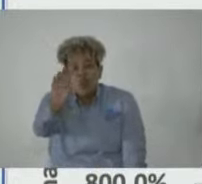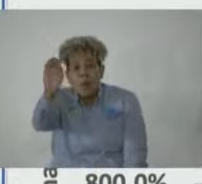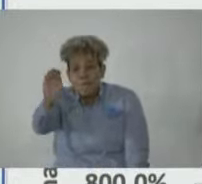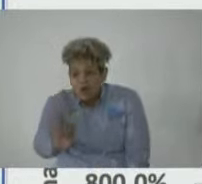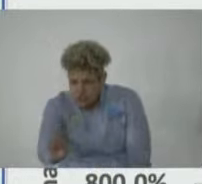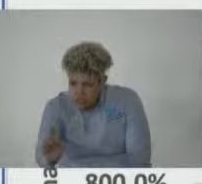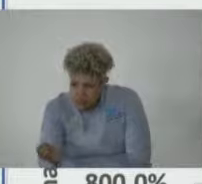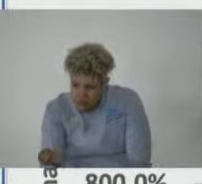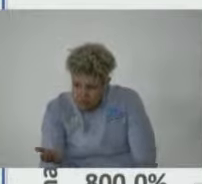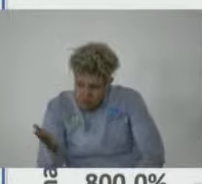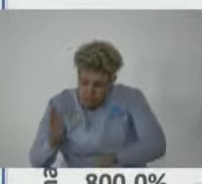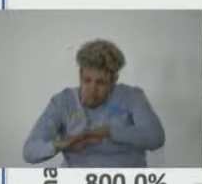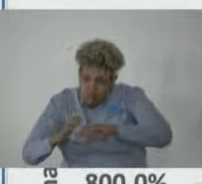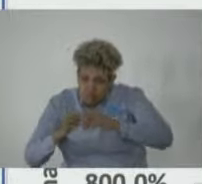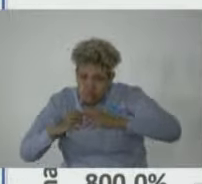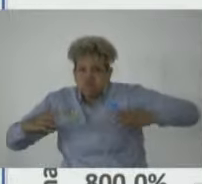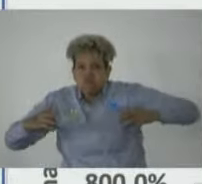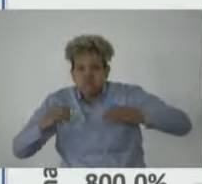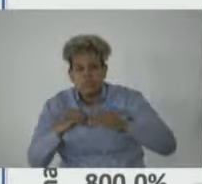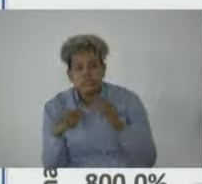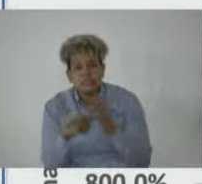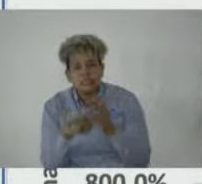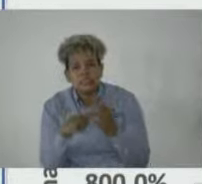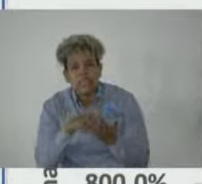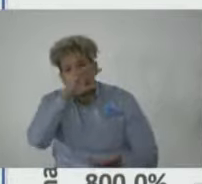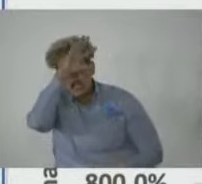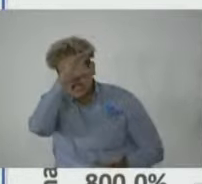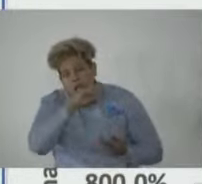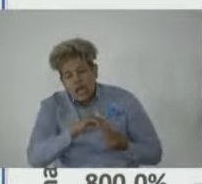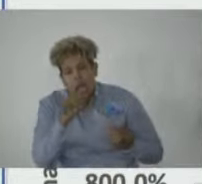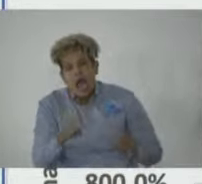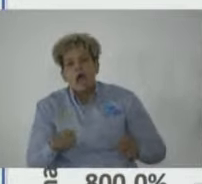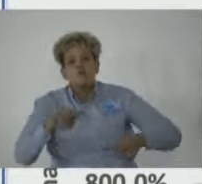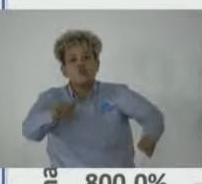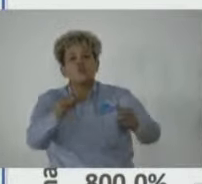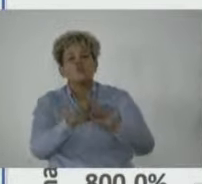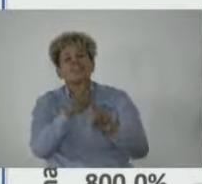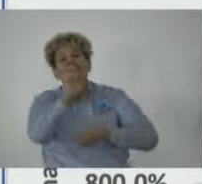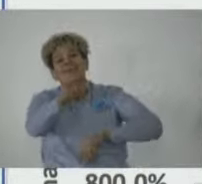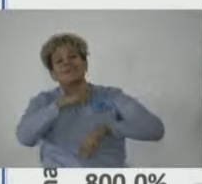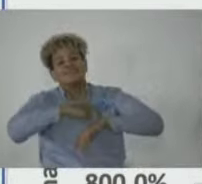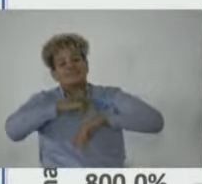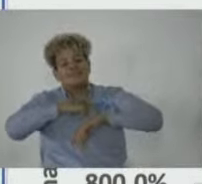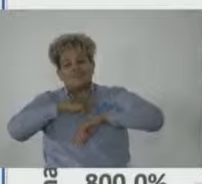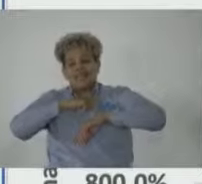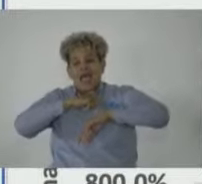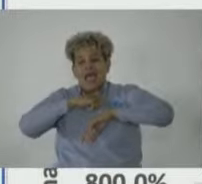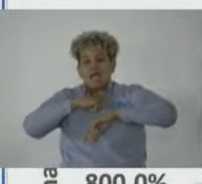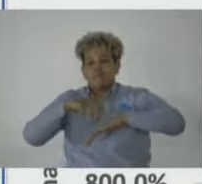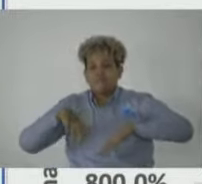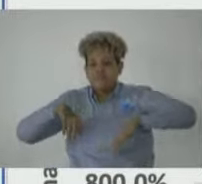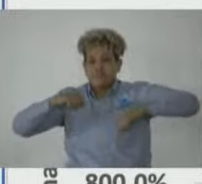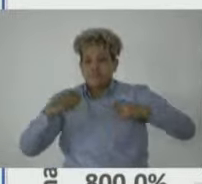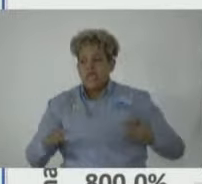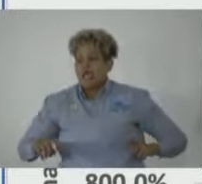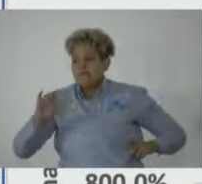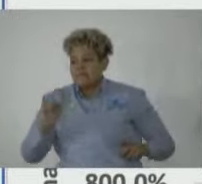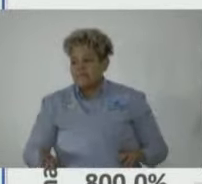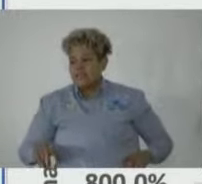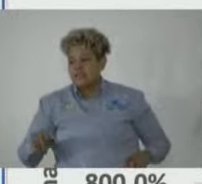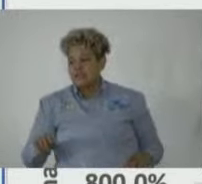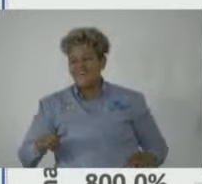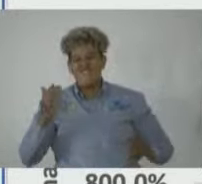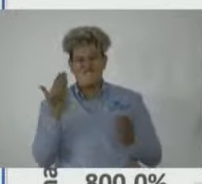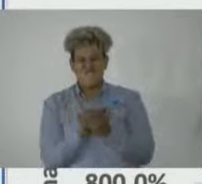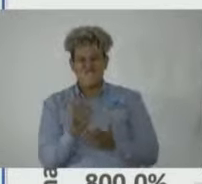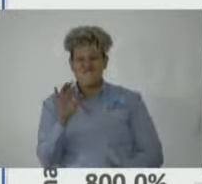952% increase in the debt accumulation during that period of time. That is unmistakable